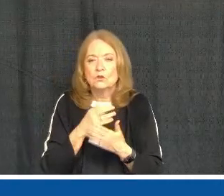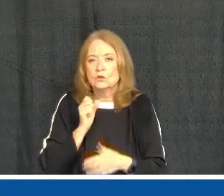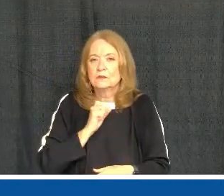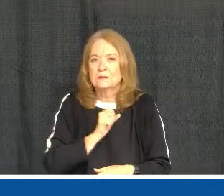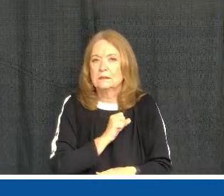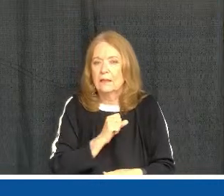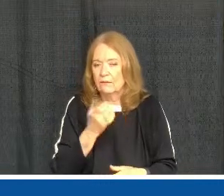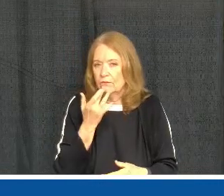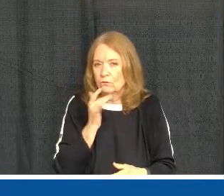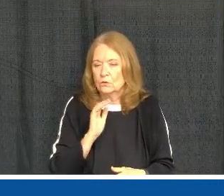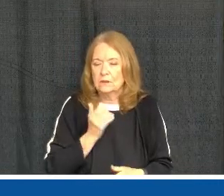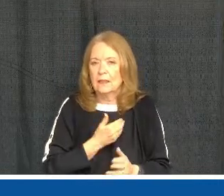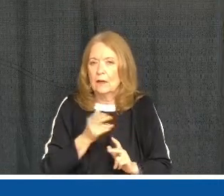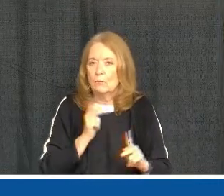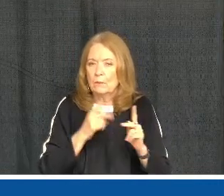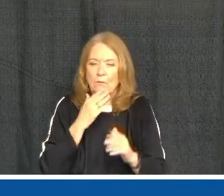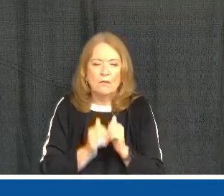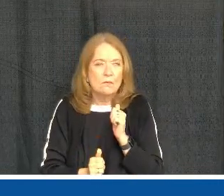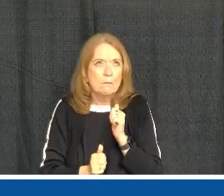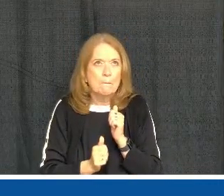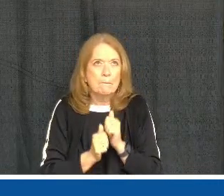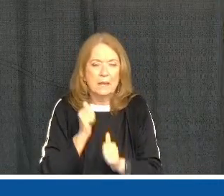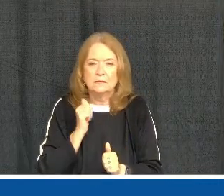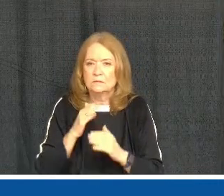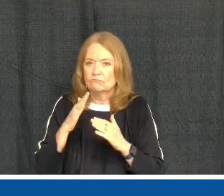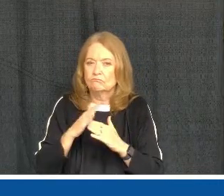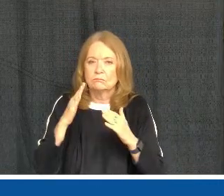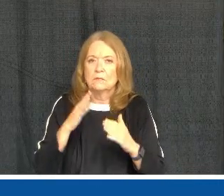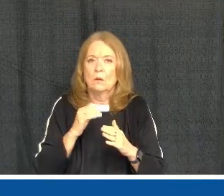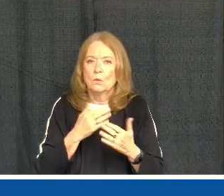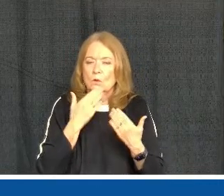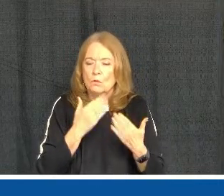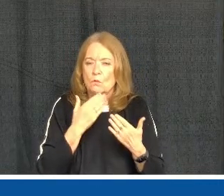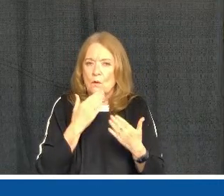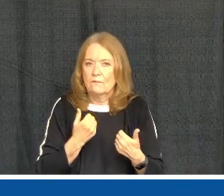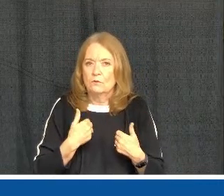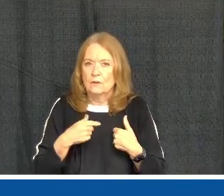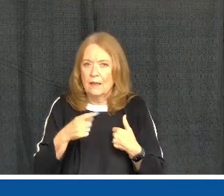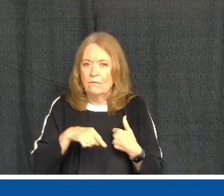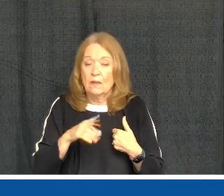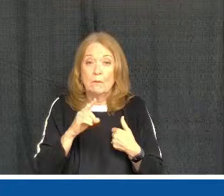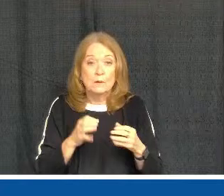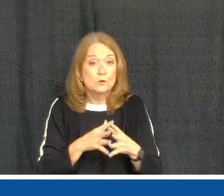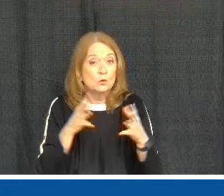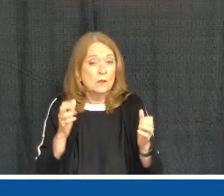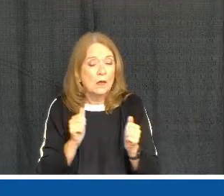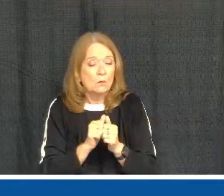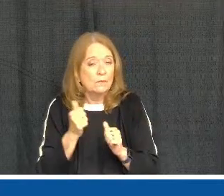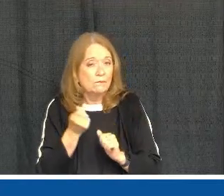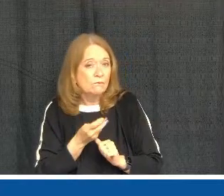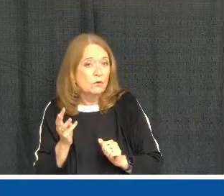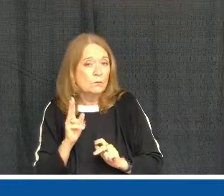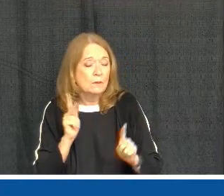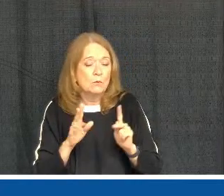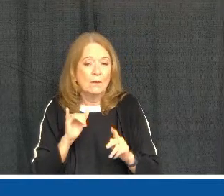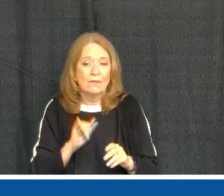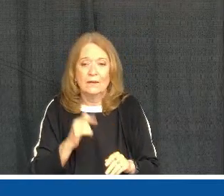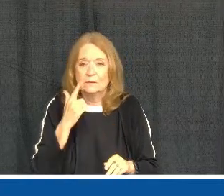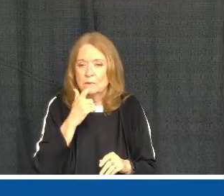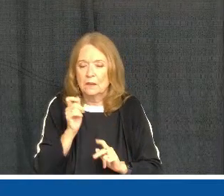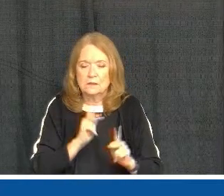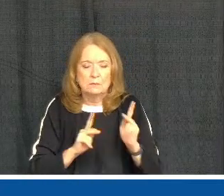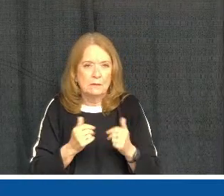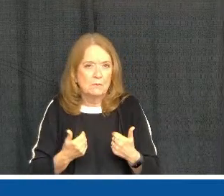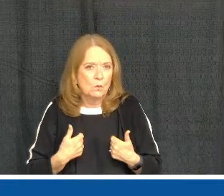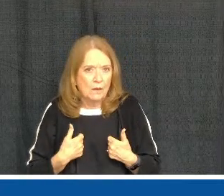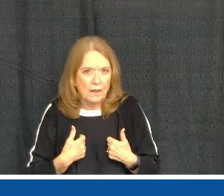our folks are the best of the best, and we're grateful to have them, and we do a lot with a little, and that is simply due to the folks that we have.